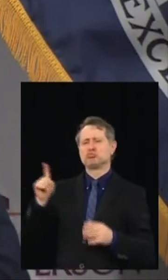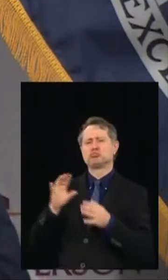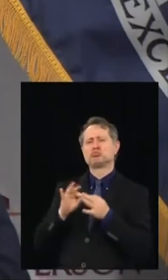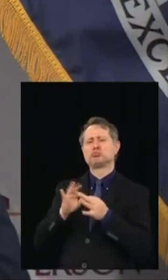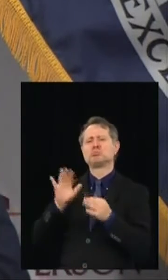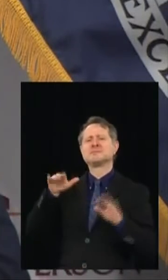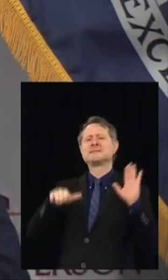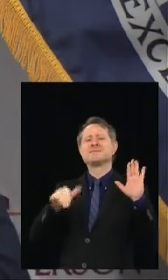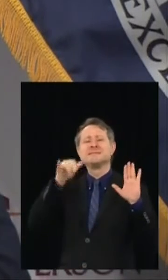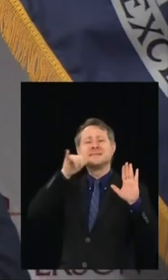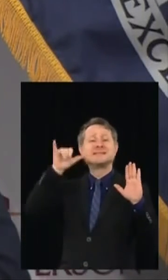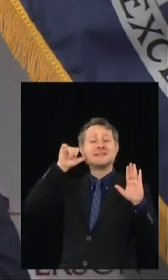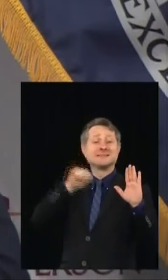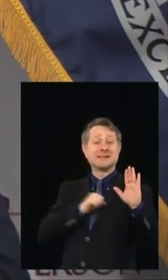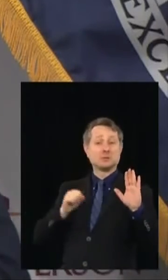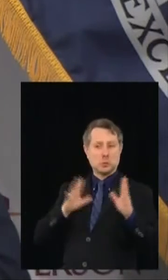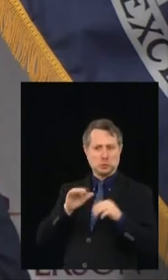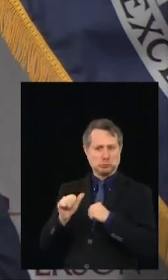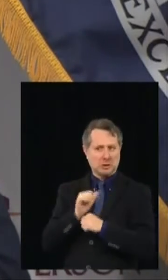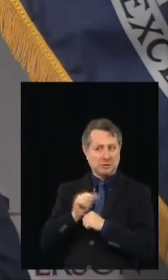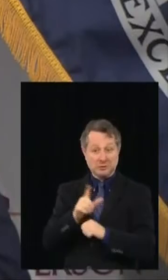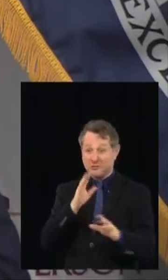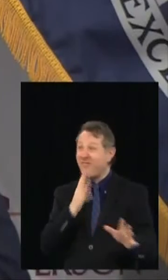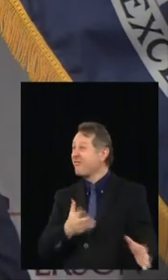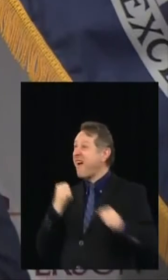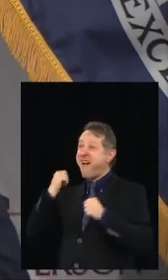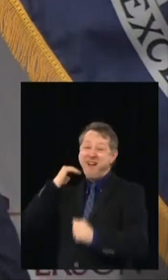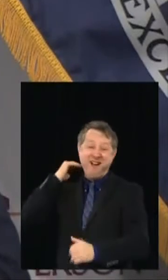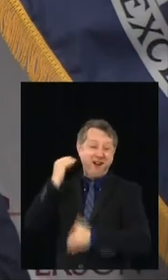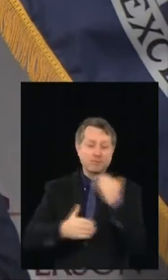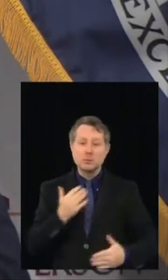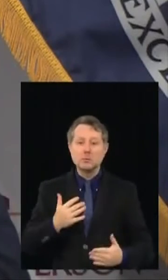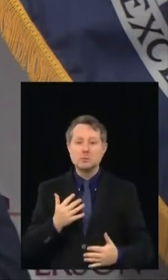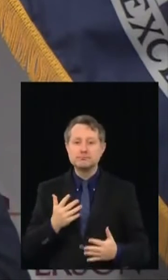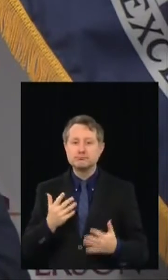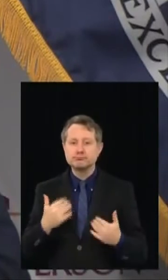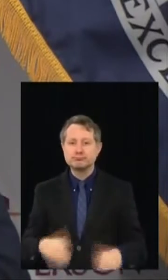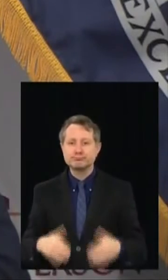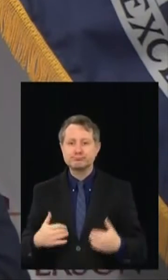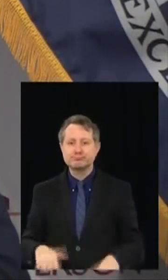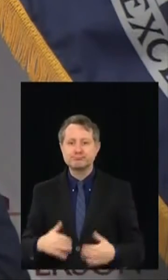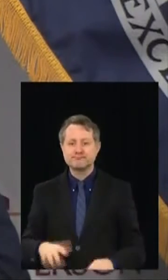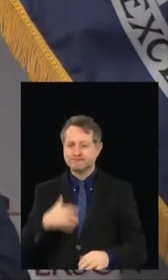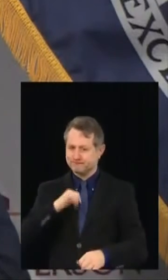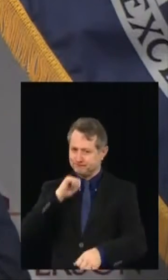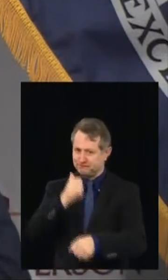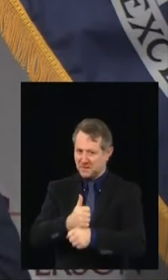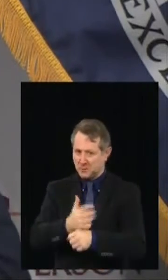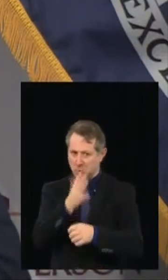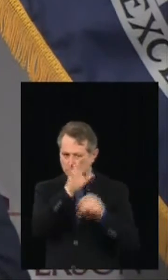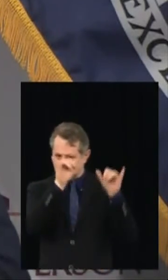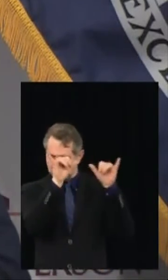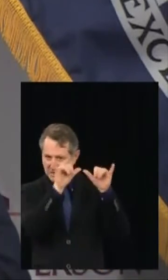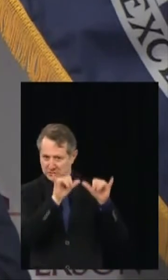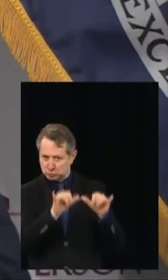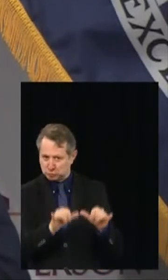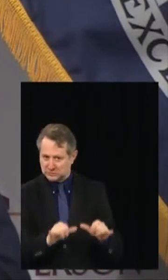there's a danger of reopening too soon. We are reopening on the metrics they gave us. We hit all the